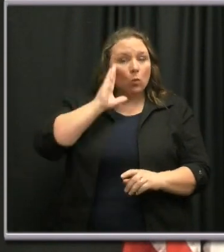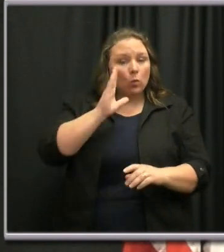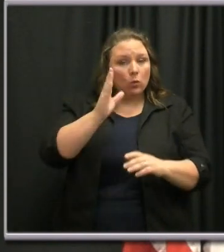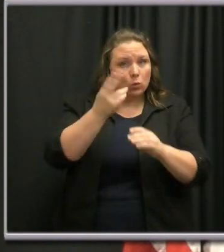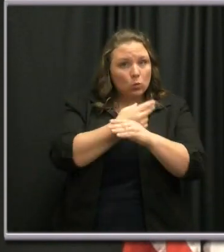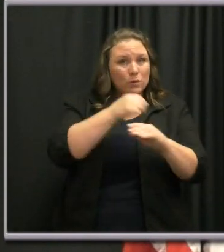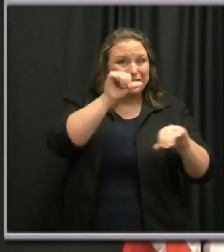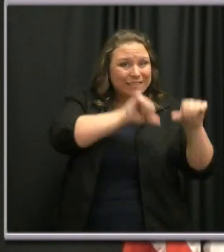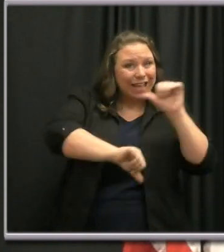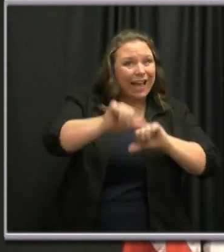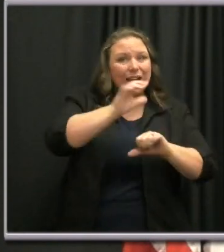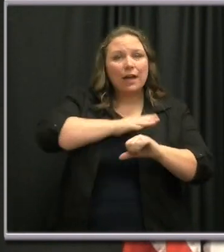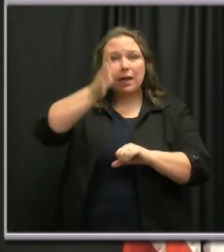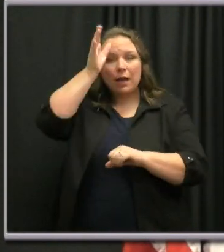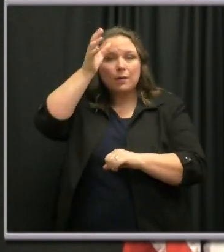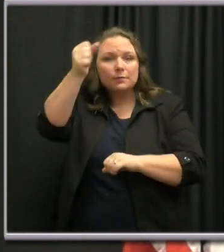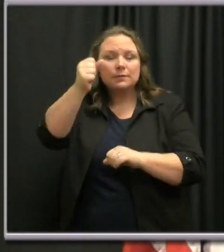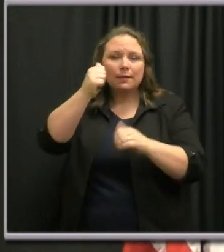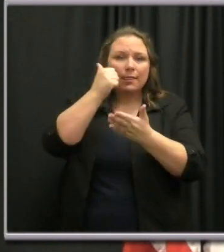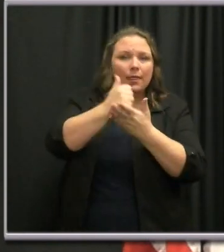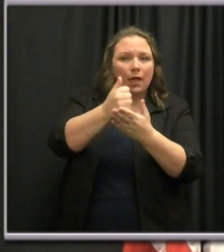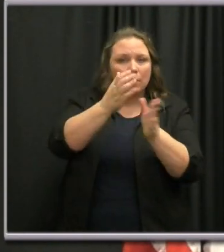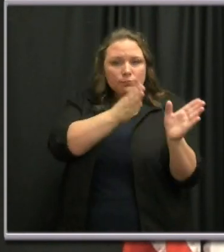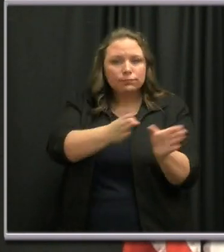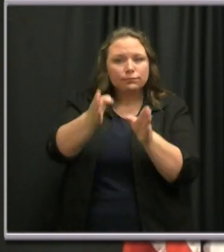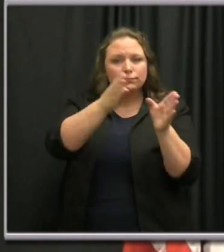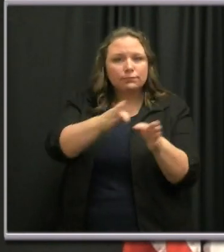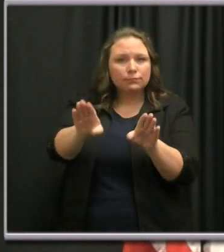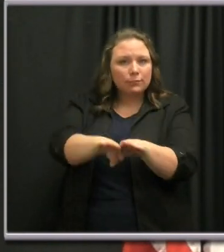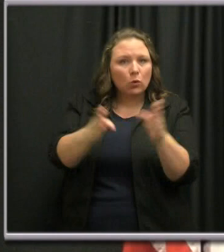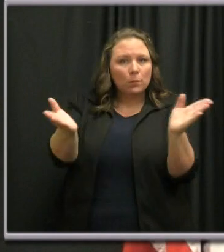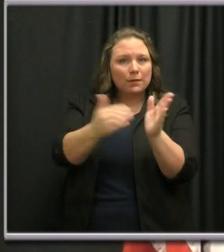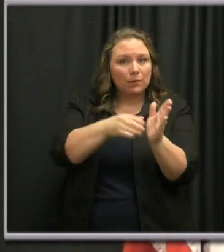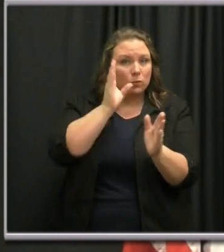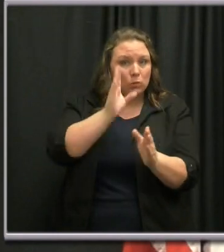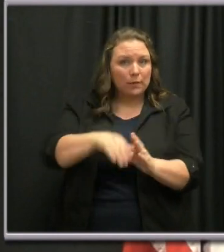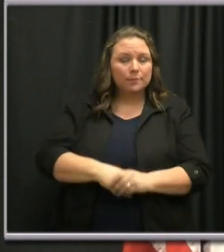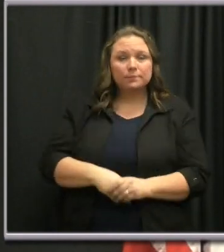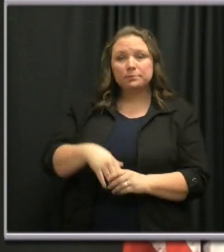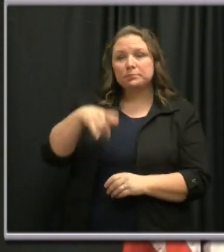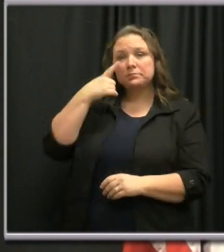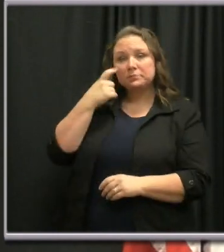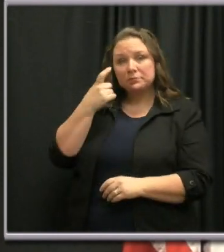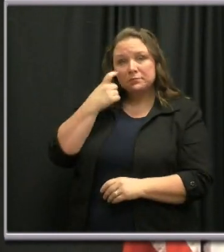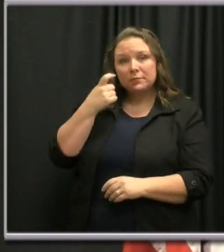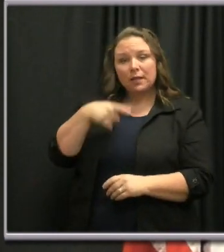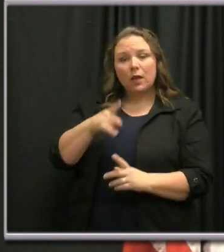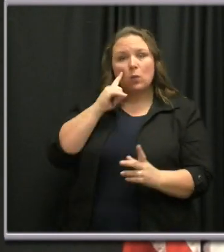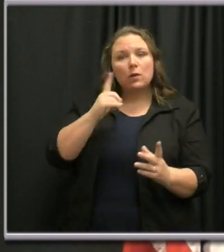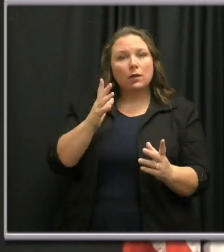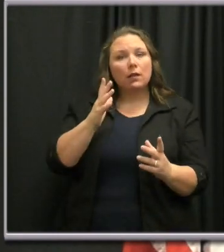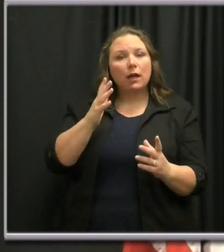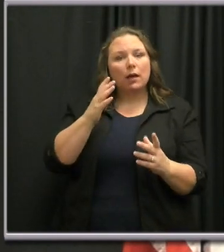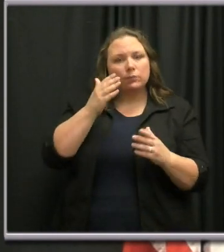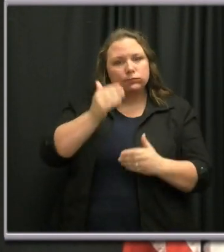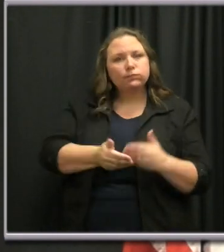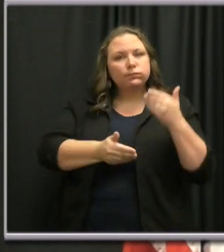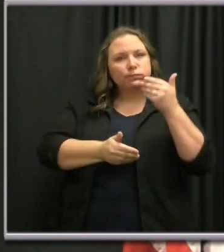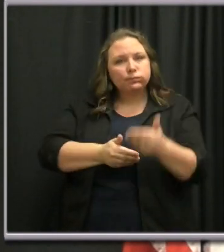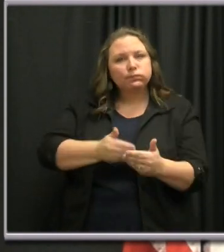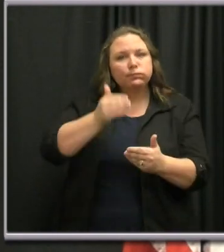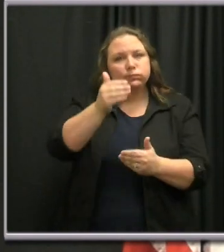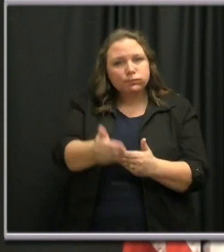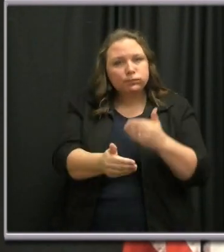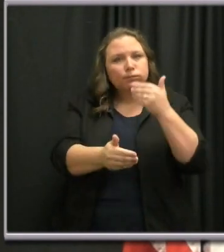science and common sense to develop a plan to open up our cities. I suspect this will be in multiple stages, and we will